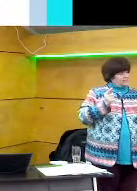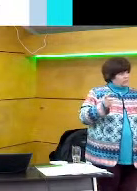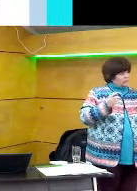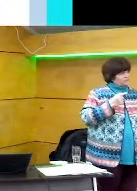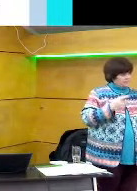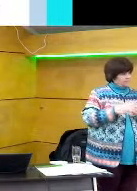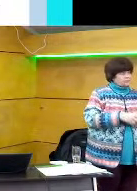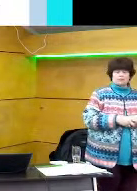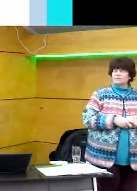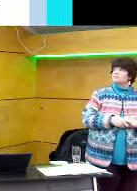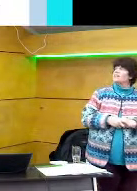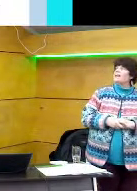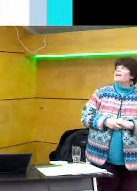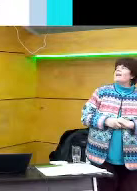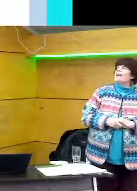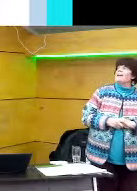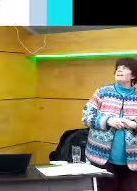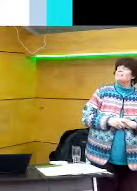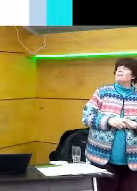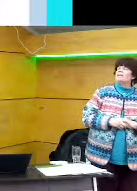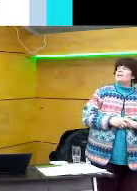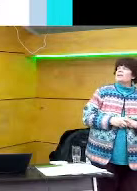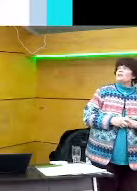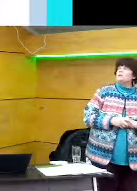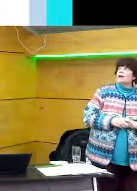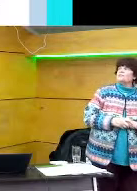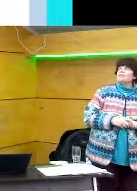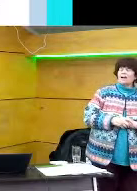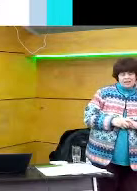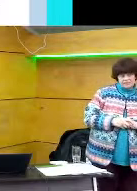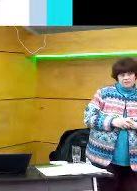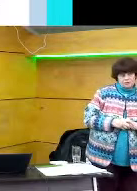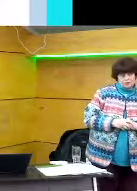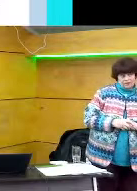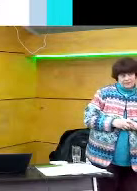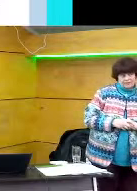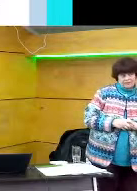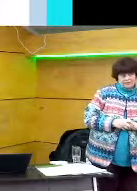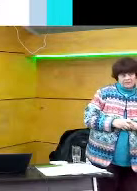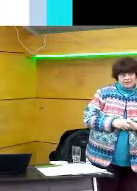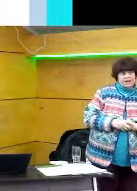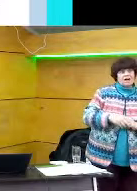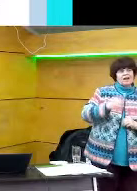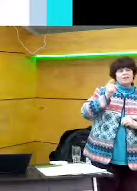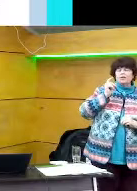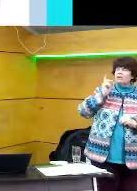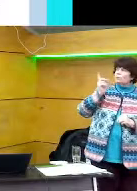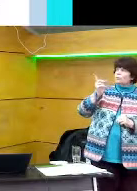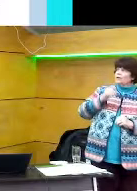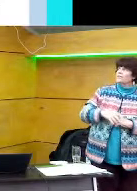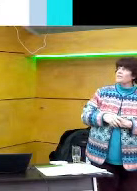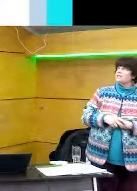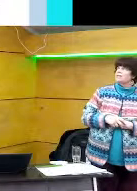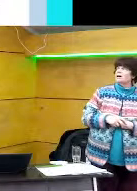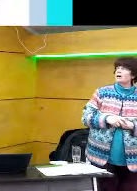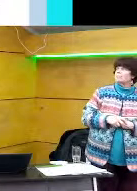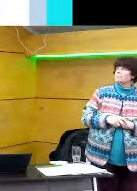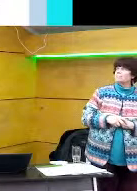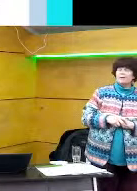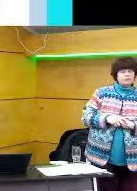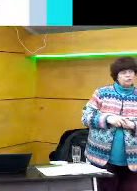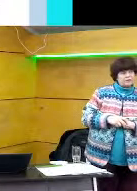the dialogue, take turns, and you have to concentrate on where